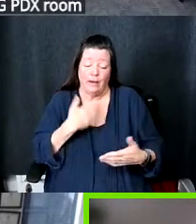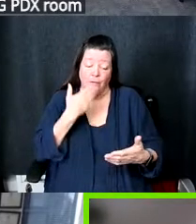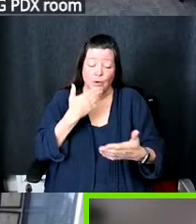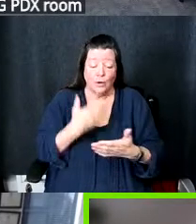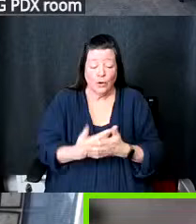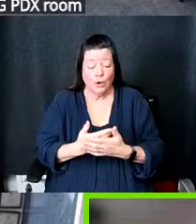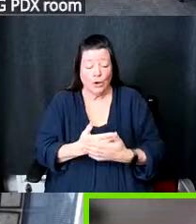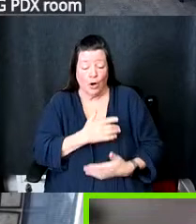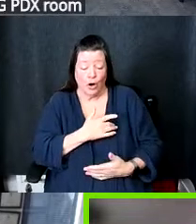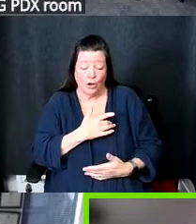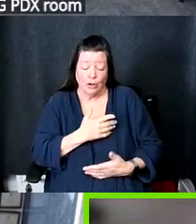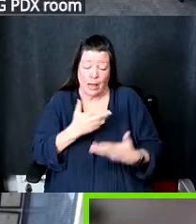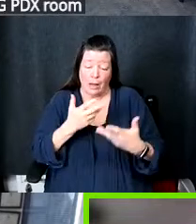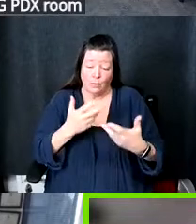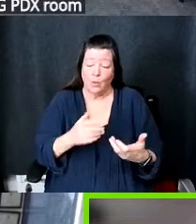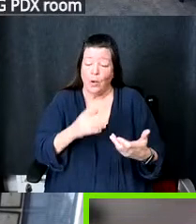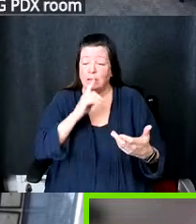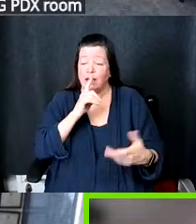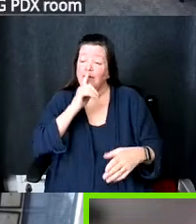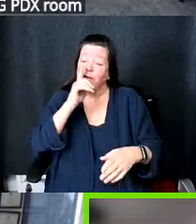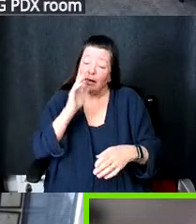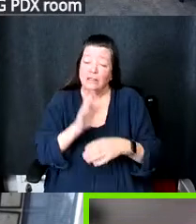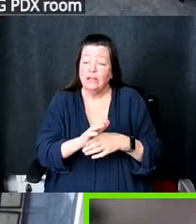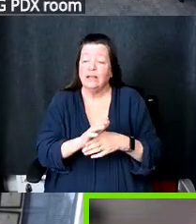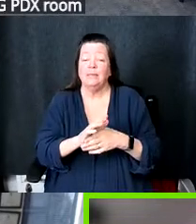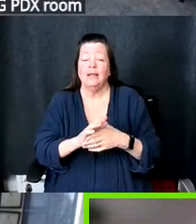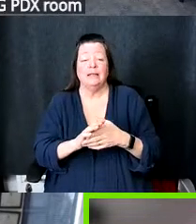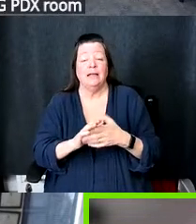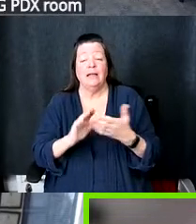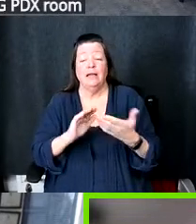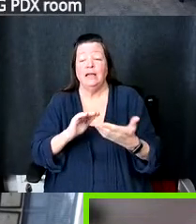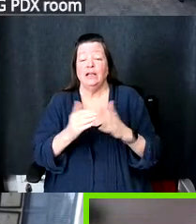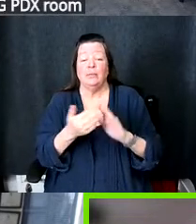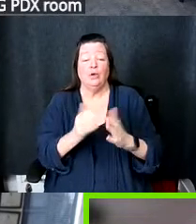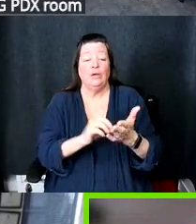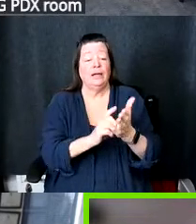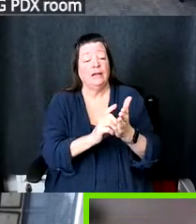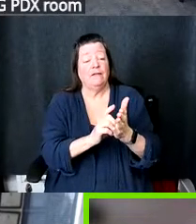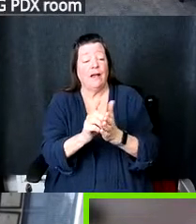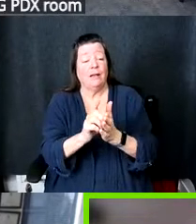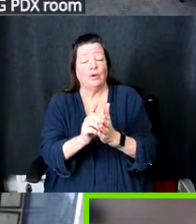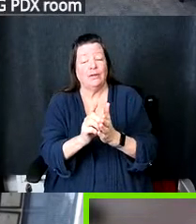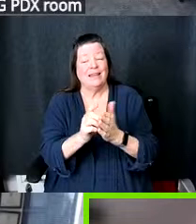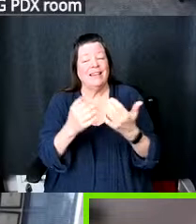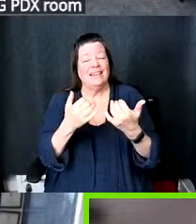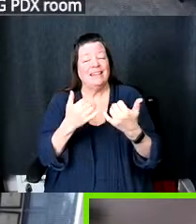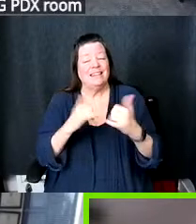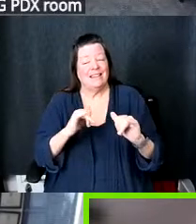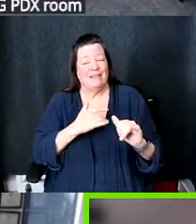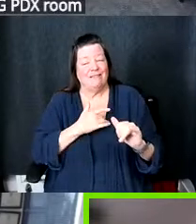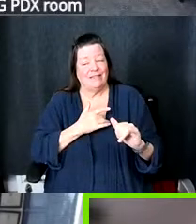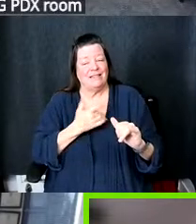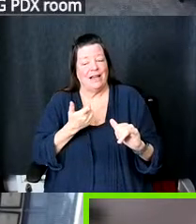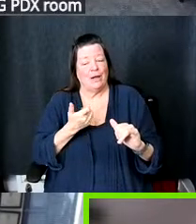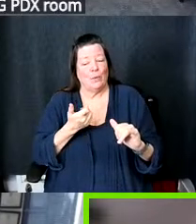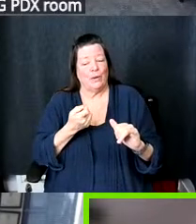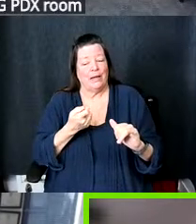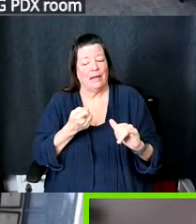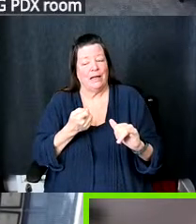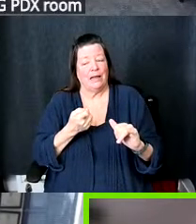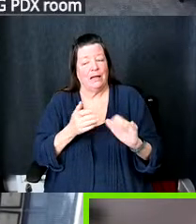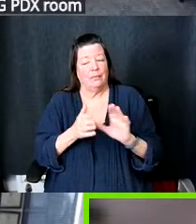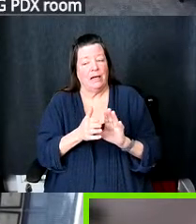very legitimate community development goals here, it feels like we're starting to get a little out of scope from